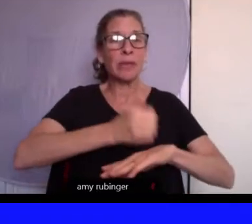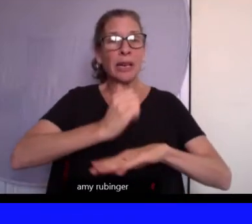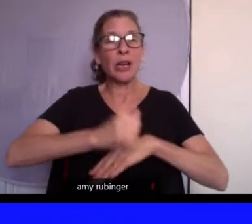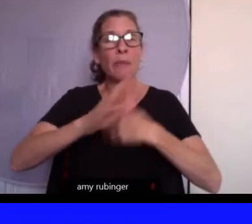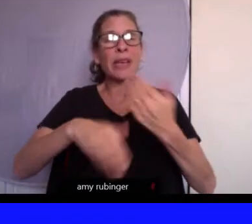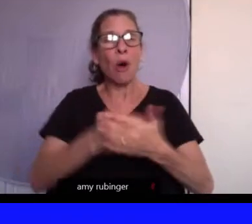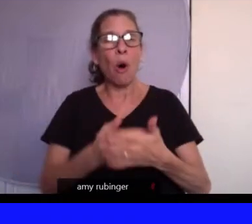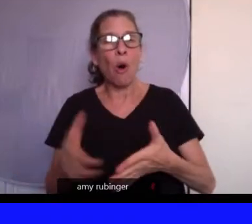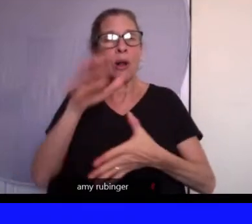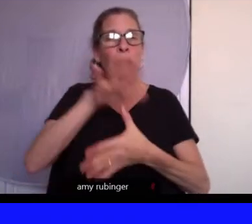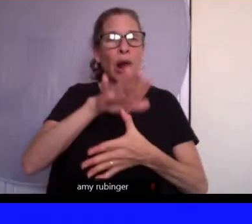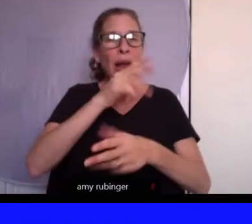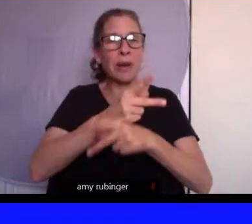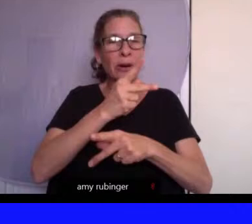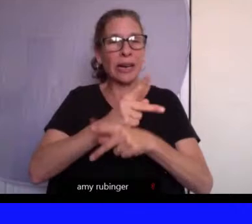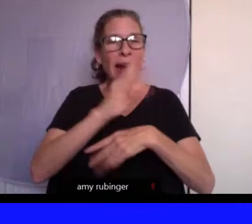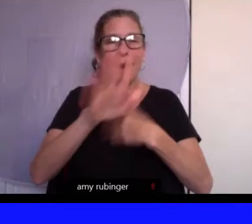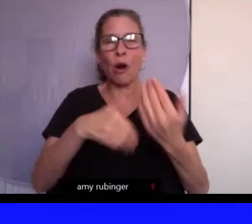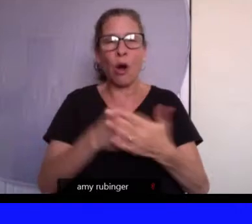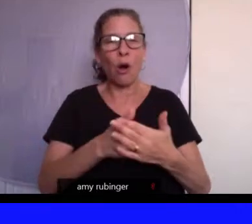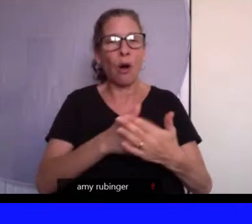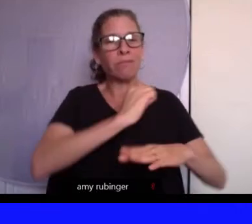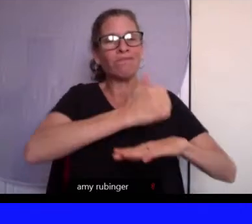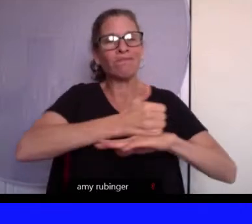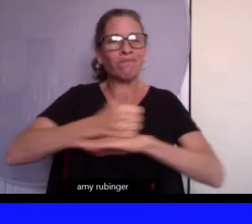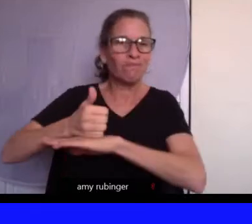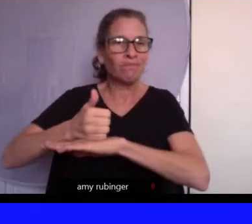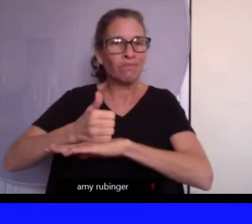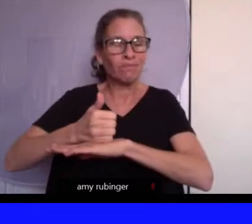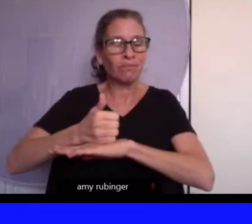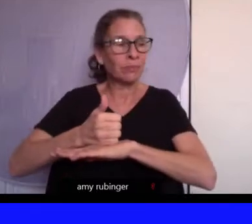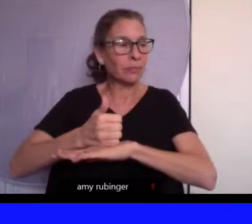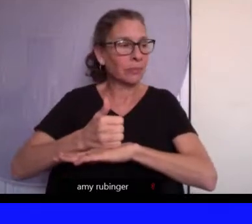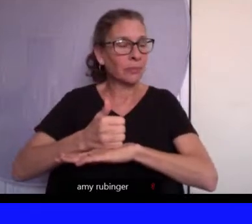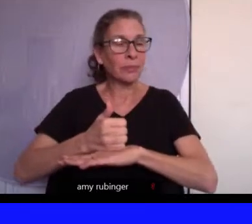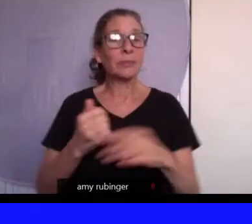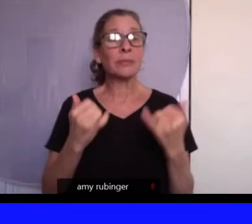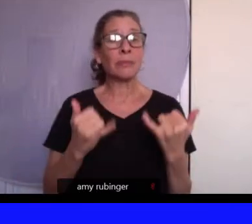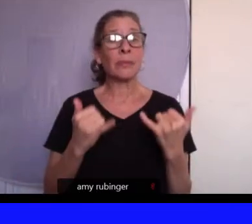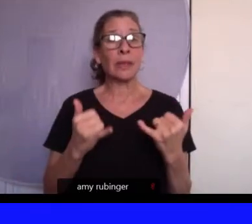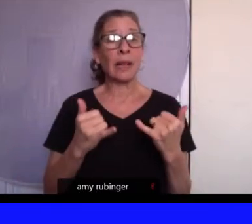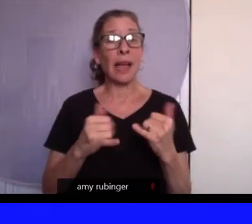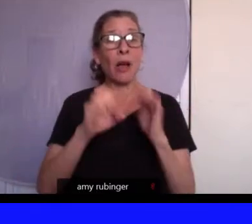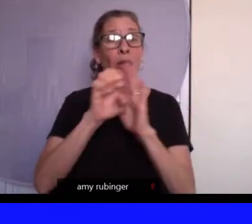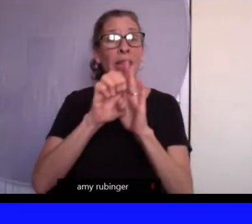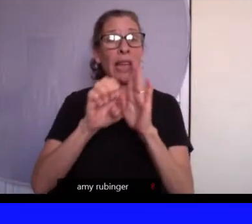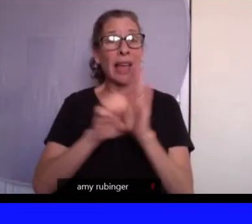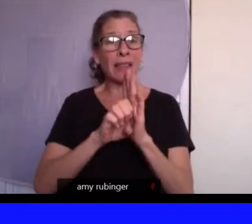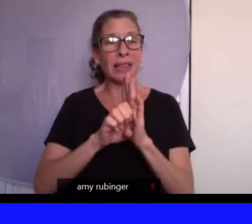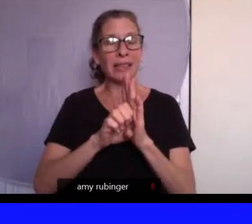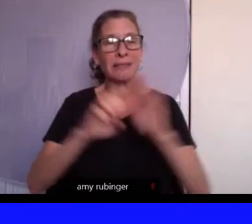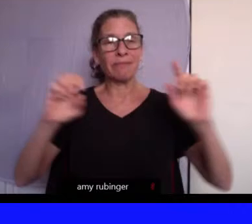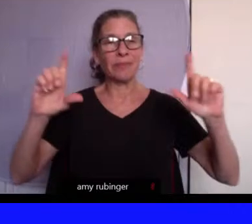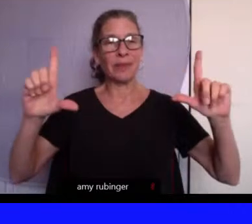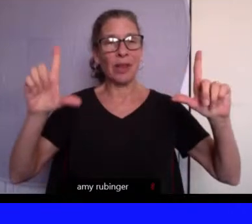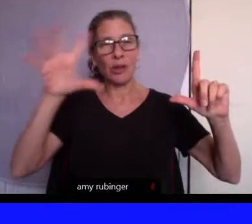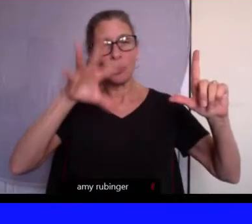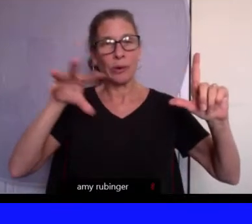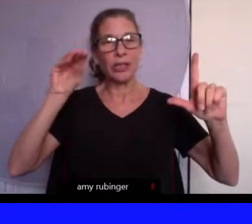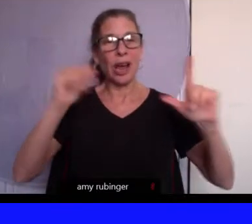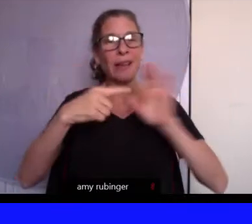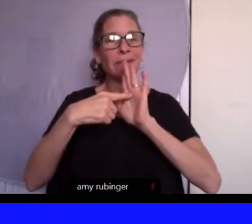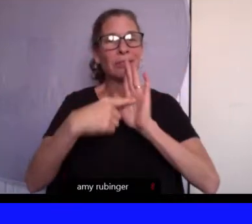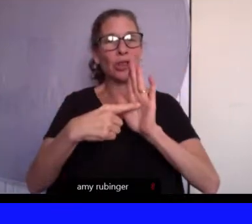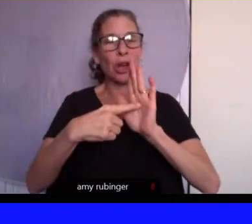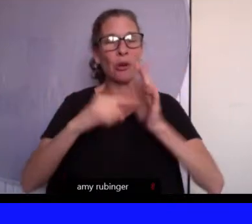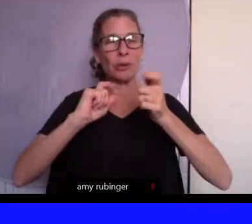And 22 is basically for the wellness visit, or we expand that, for the priority work to continue what we're doing